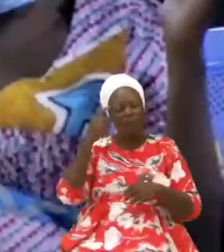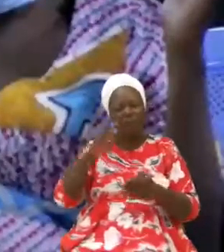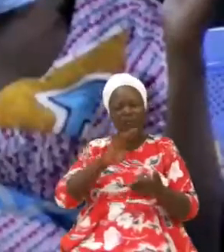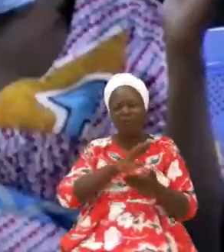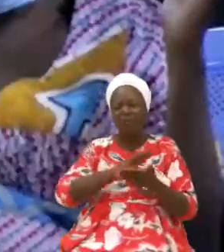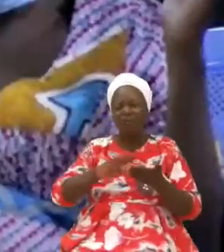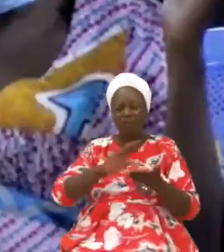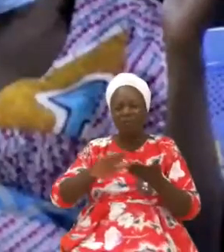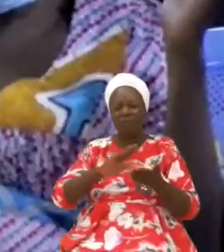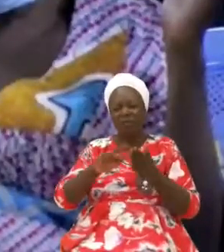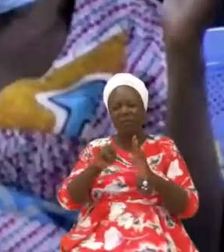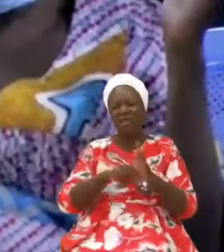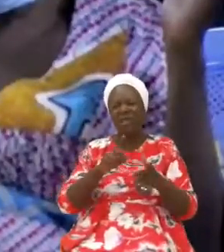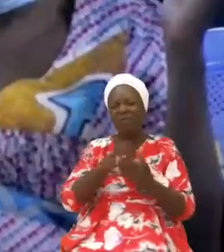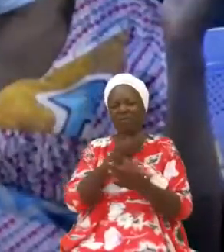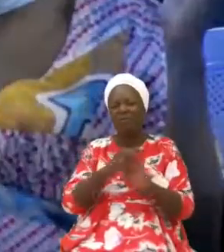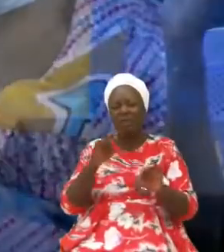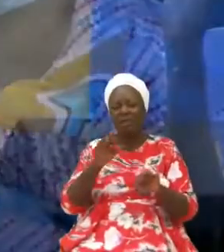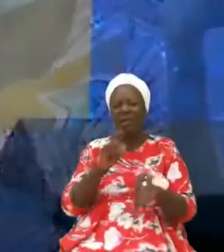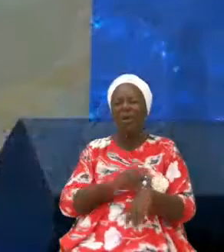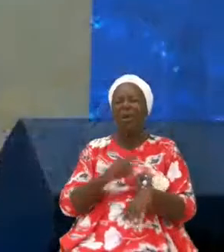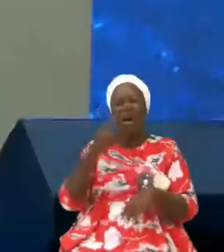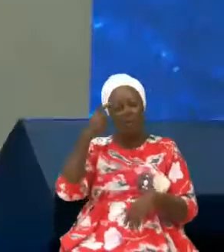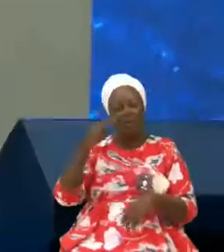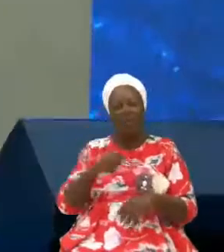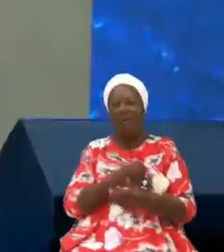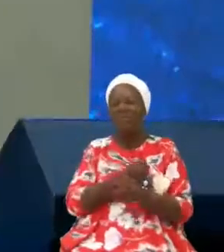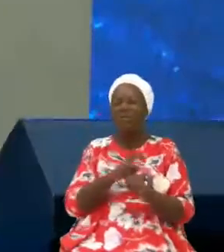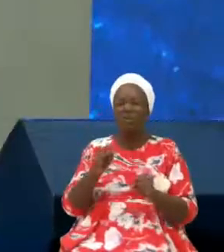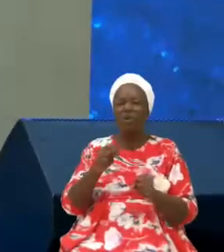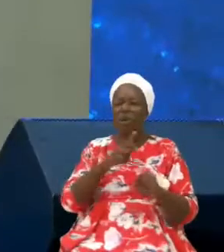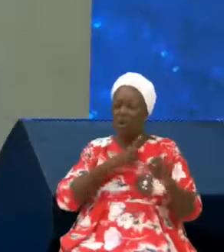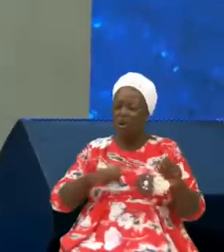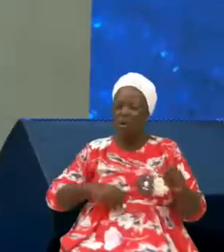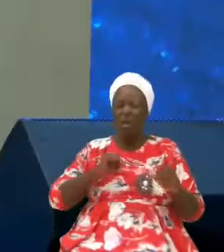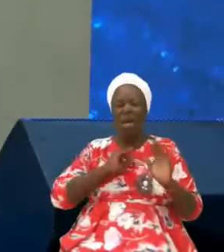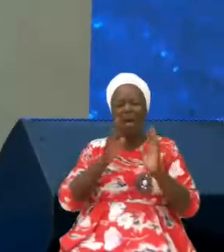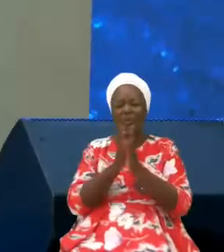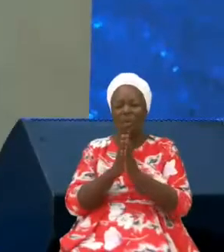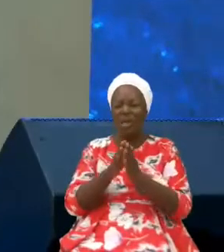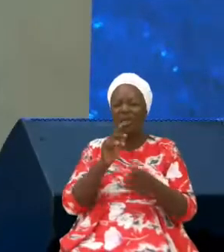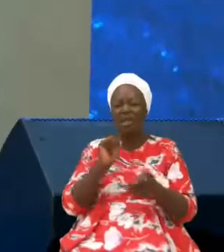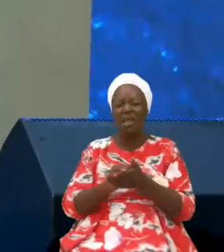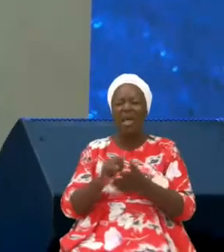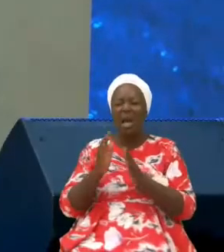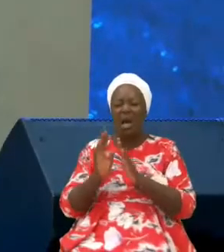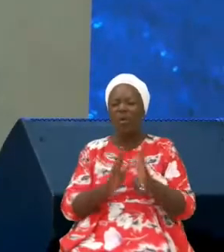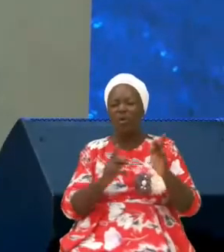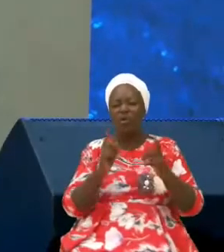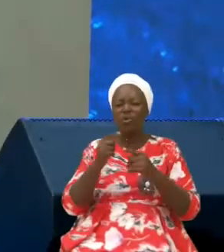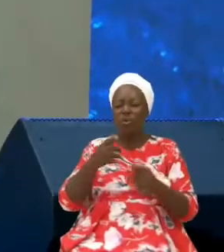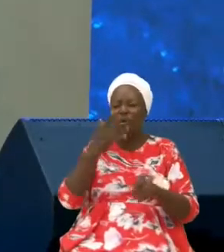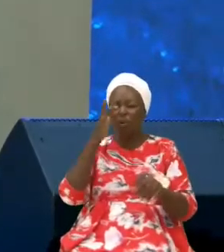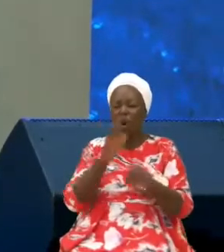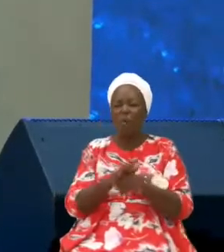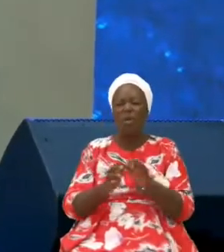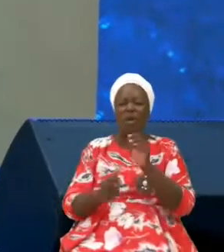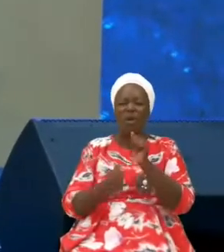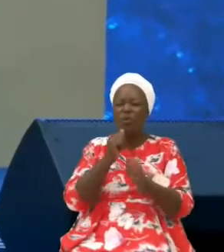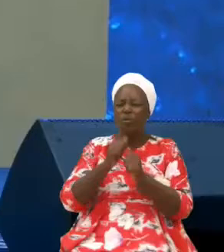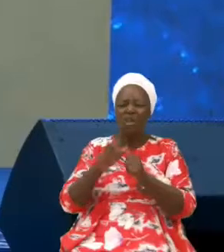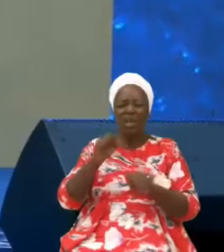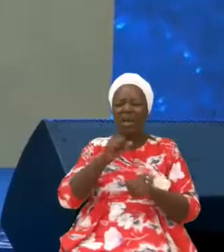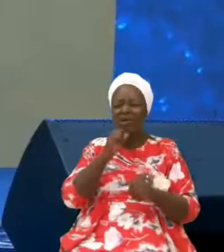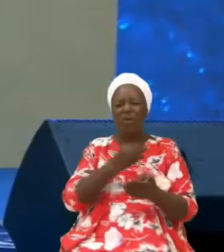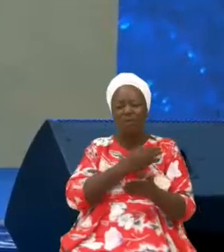called upon you for forgiveness, for freedom, for salvation, for regeneration. Lord, I pray, according to your